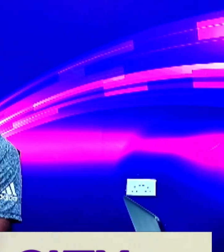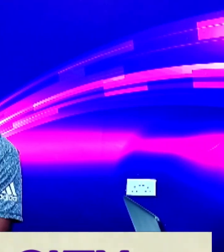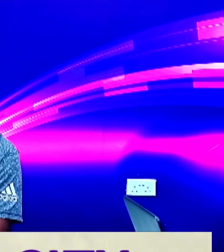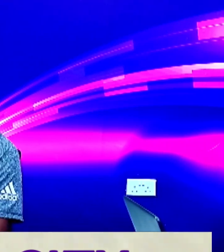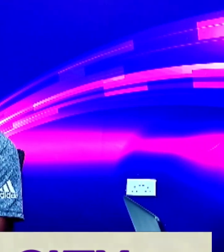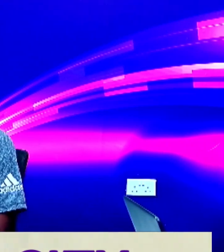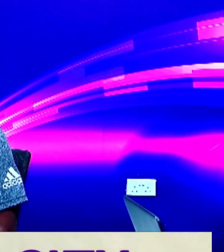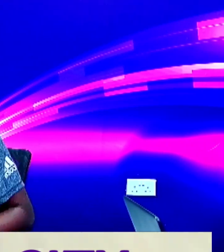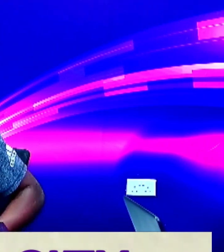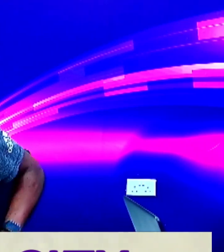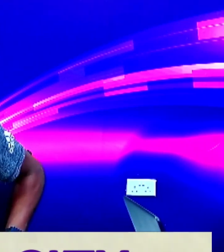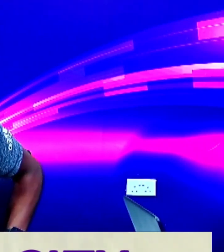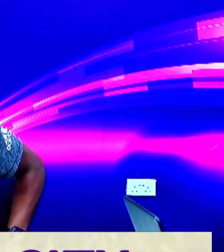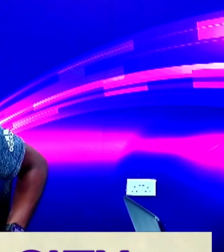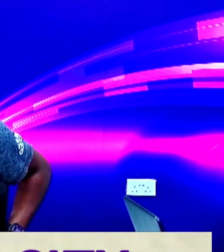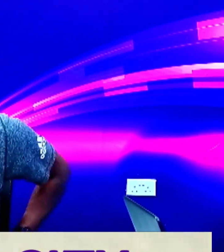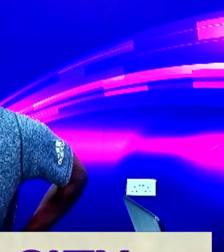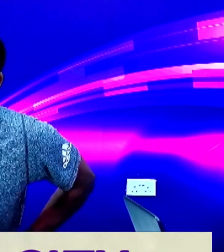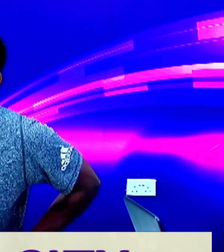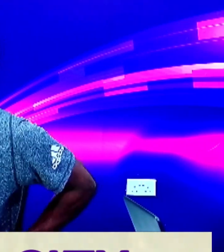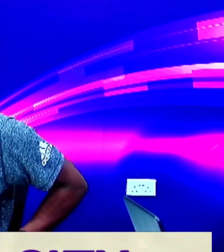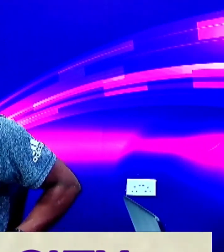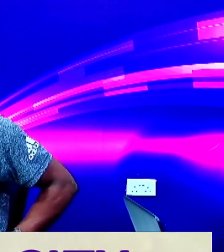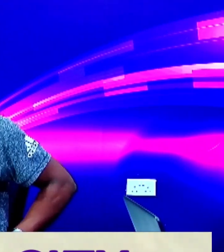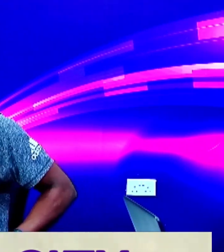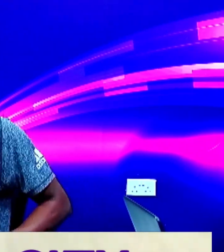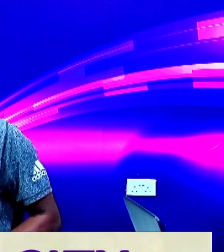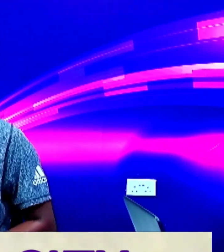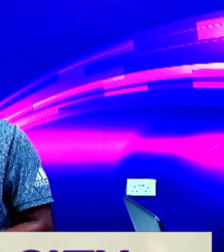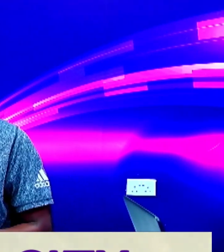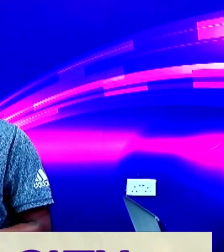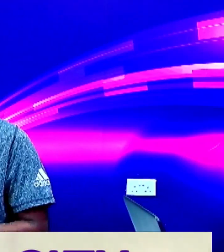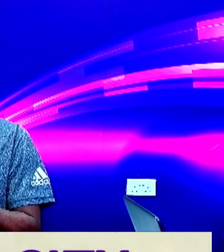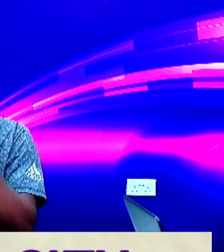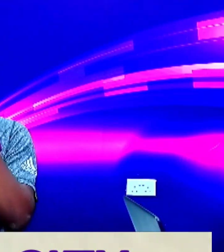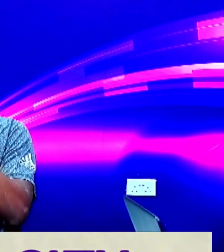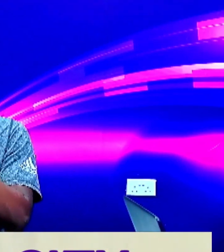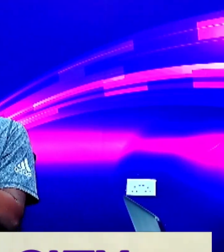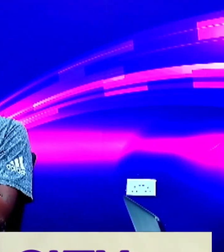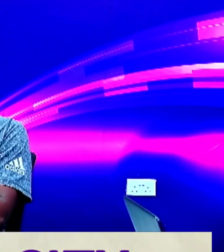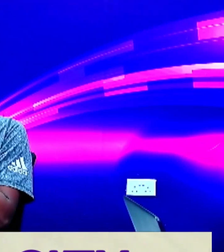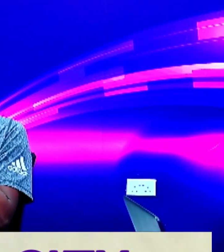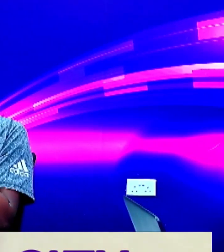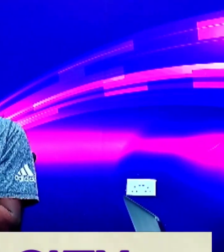Okay, thank you very much. Personally, I doubt Manu.